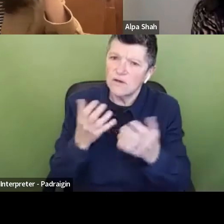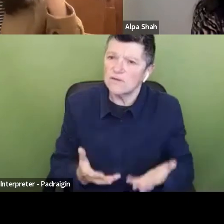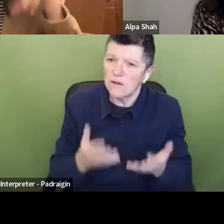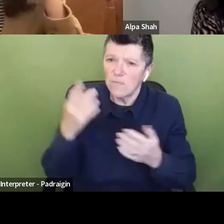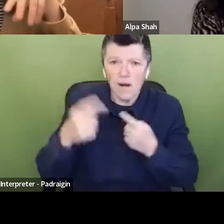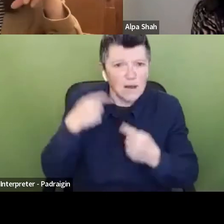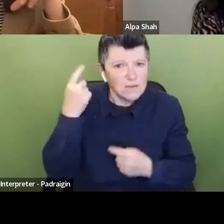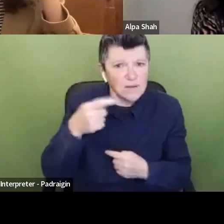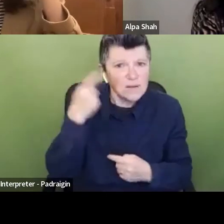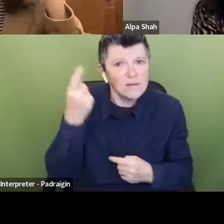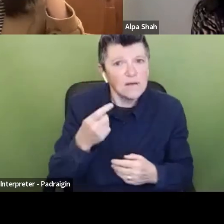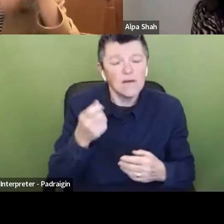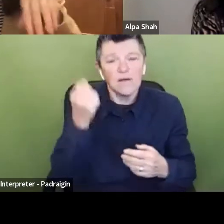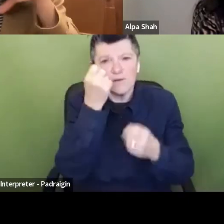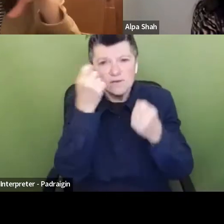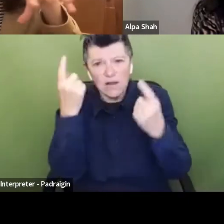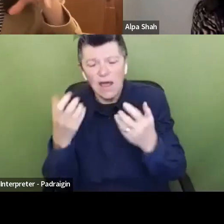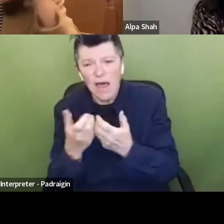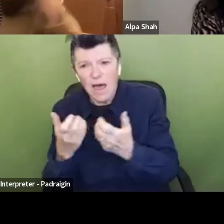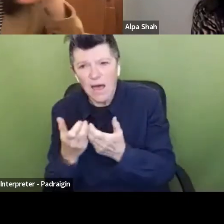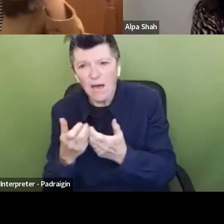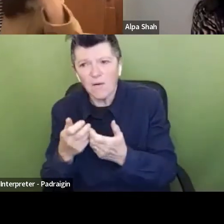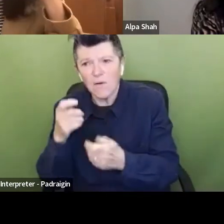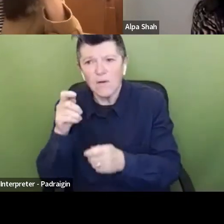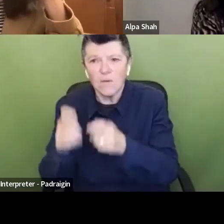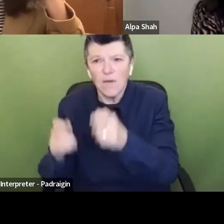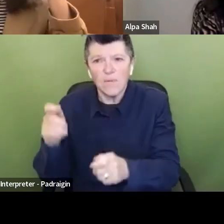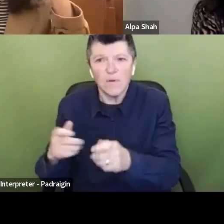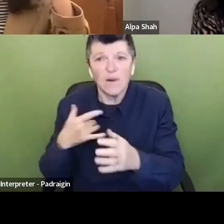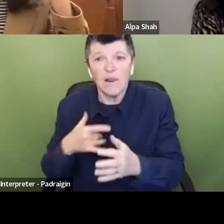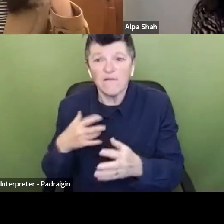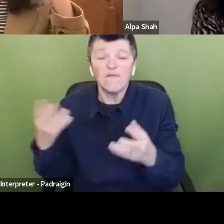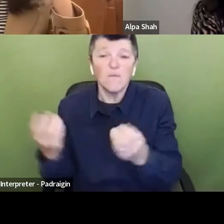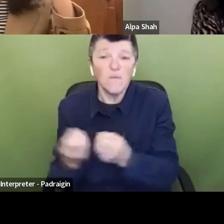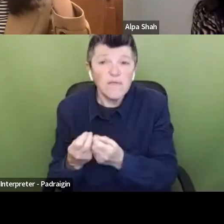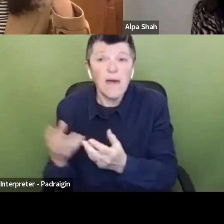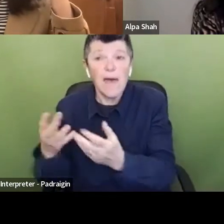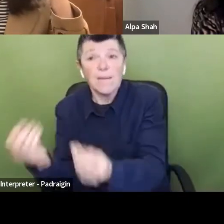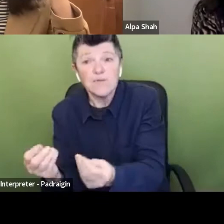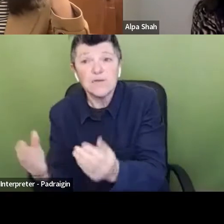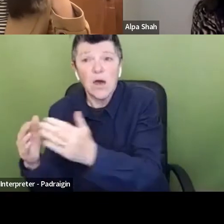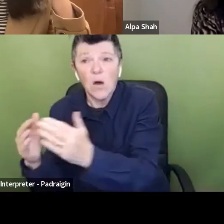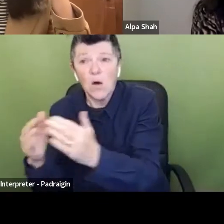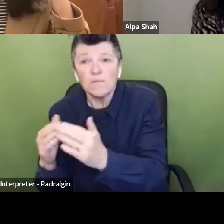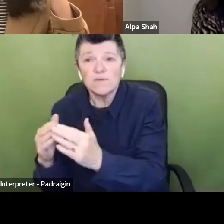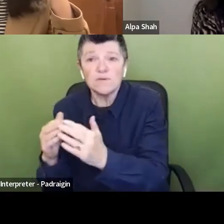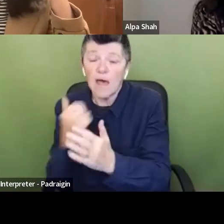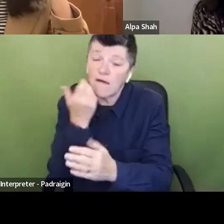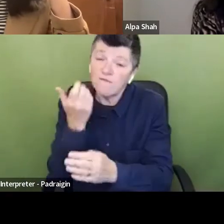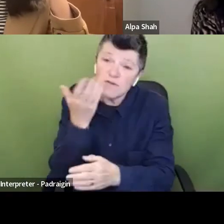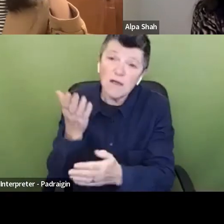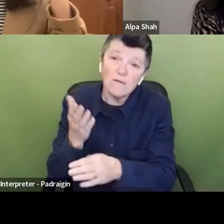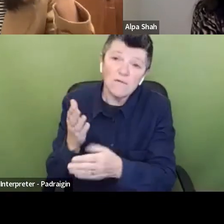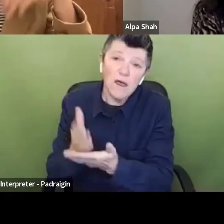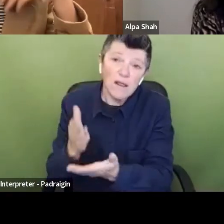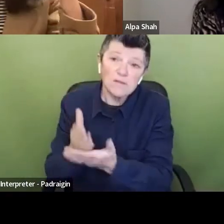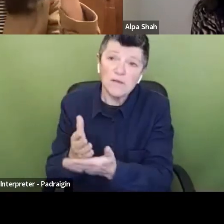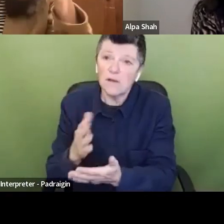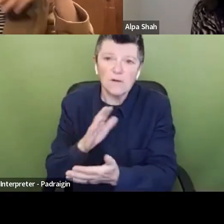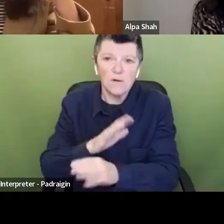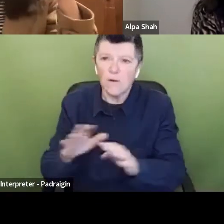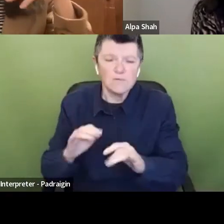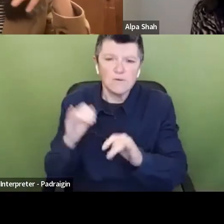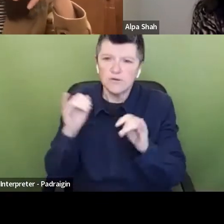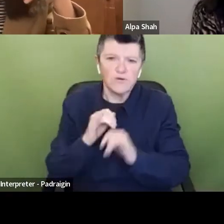how people live with empty homes as everyday realities, not as moments of crises. The fourth one is through focusing